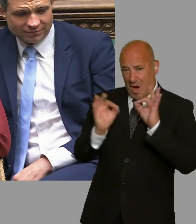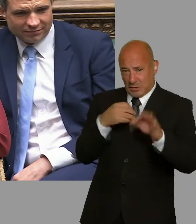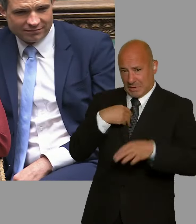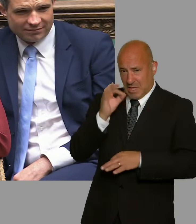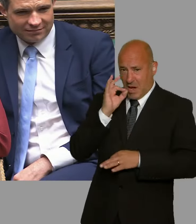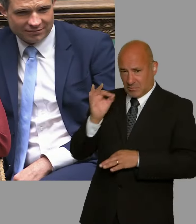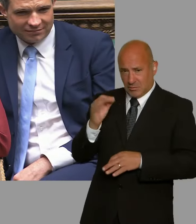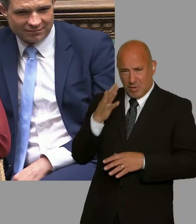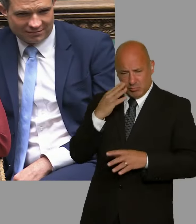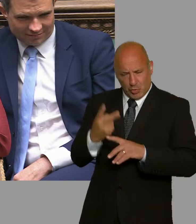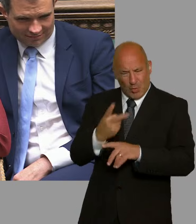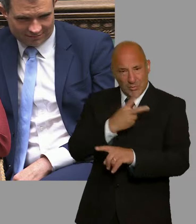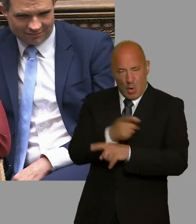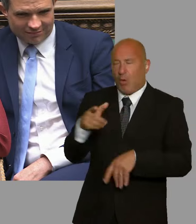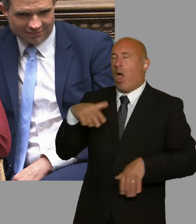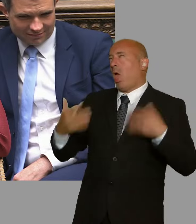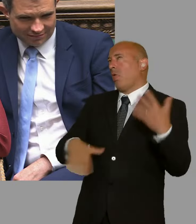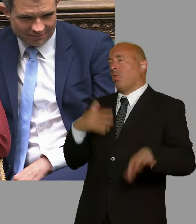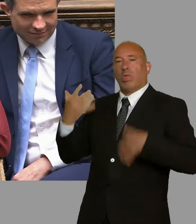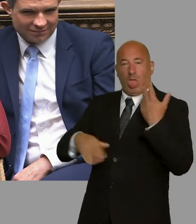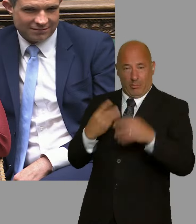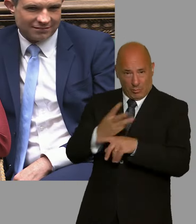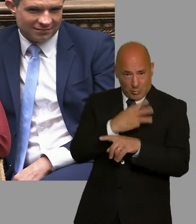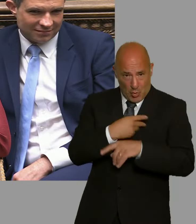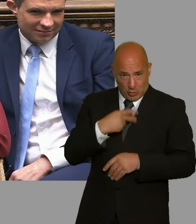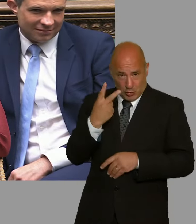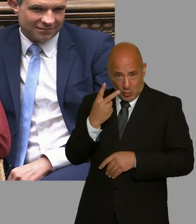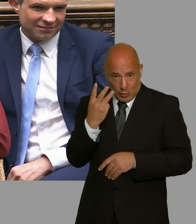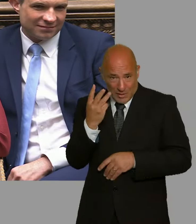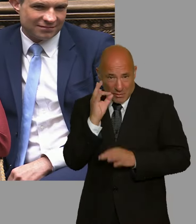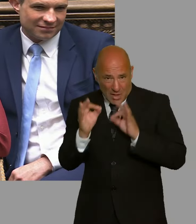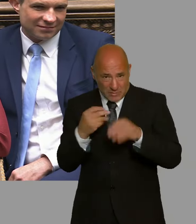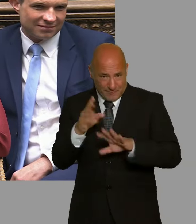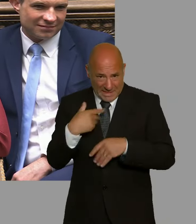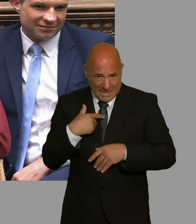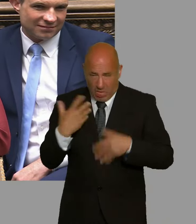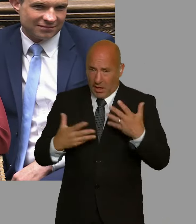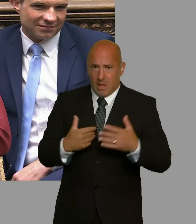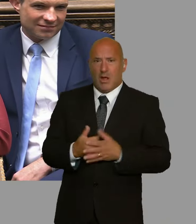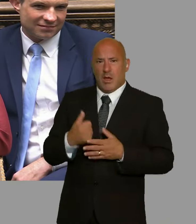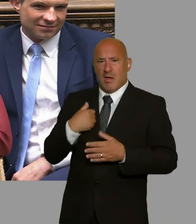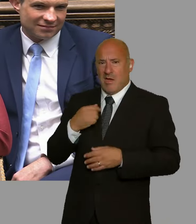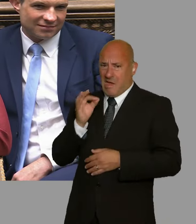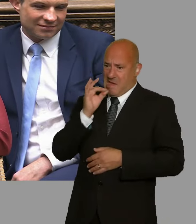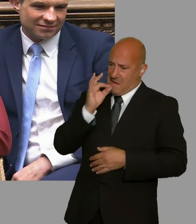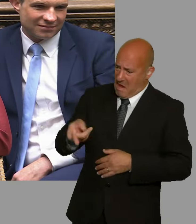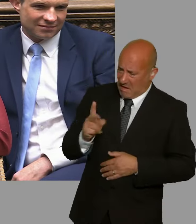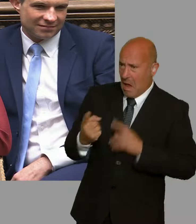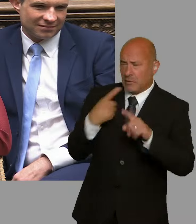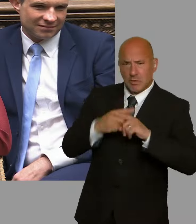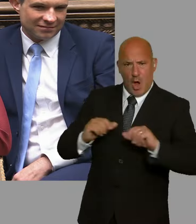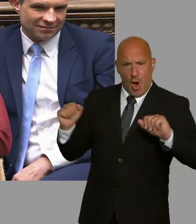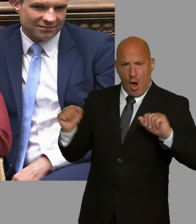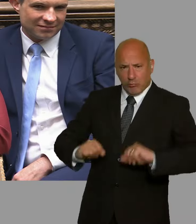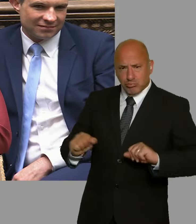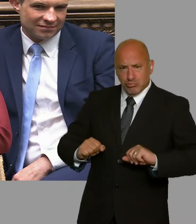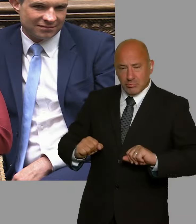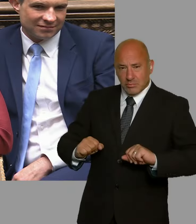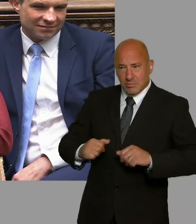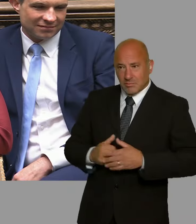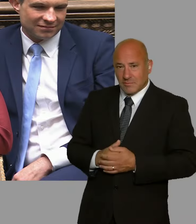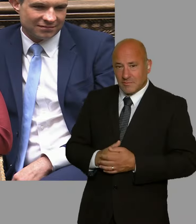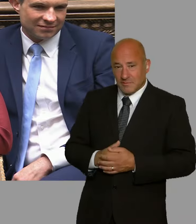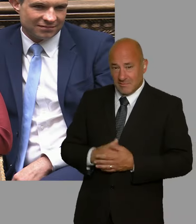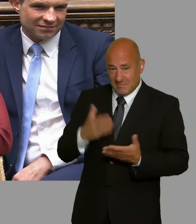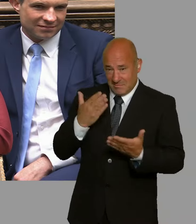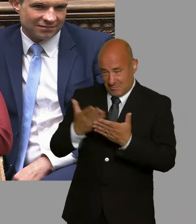see is U-turn after U-turn. His head must be spinning. Will he apologise now for taking the payments away in the first place, including